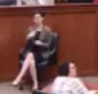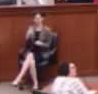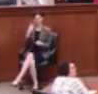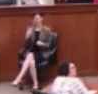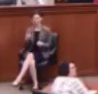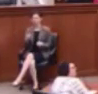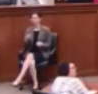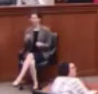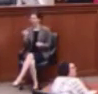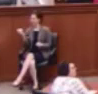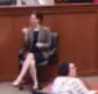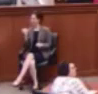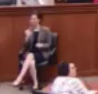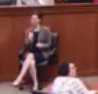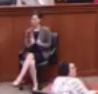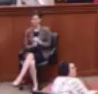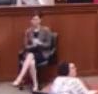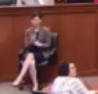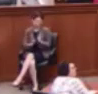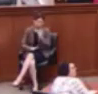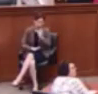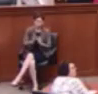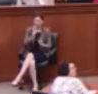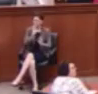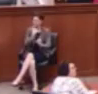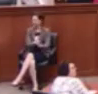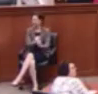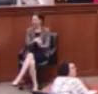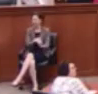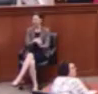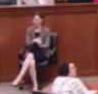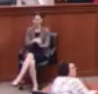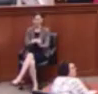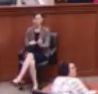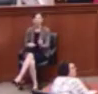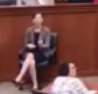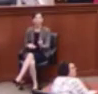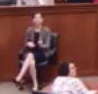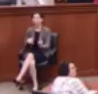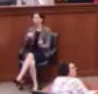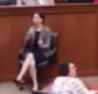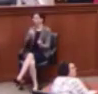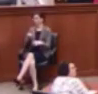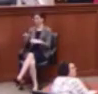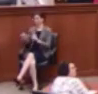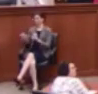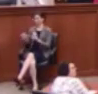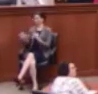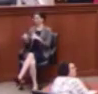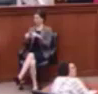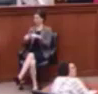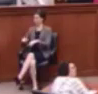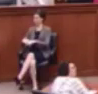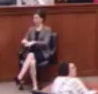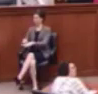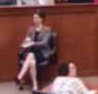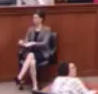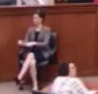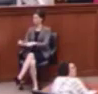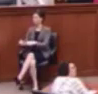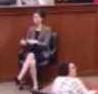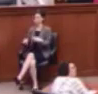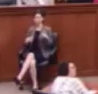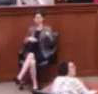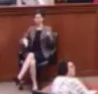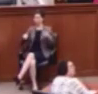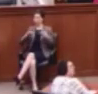most fascinating growth that we have seen in some time. The industry-based credential is the fastest growing credential being offered by our community